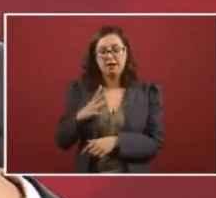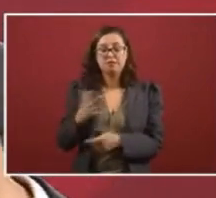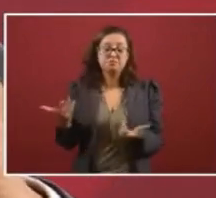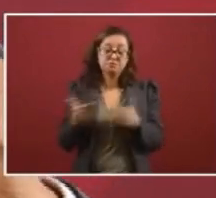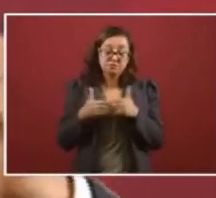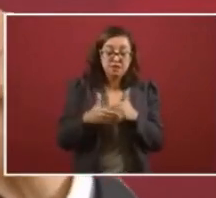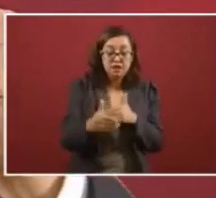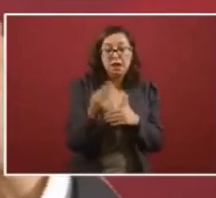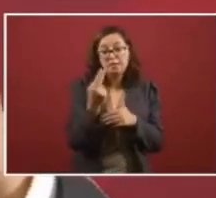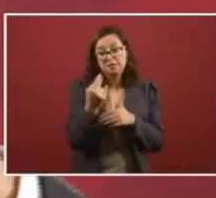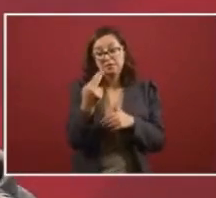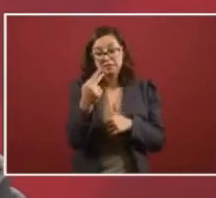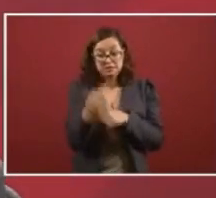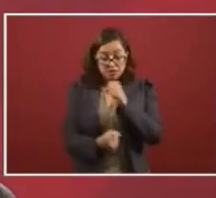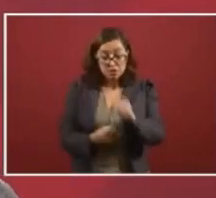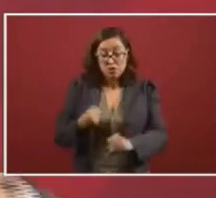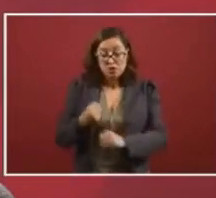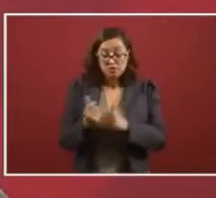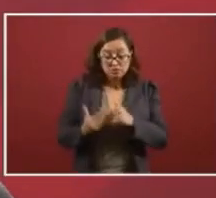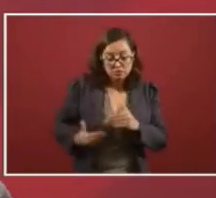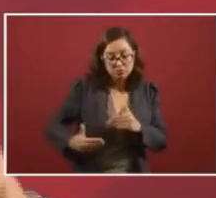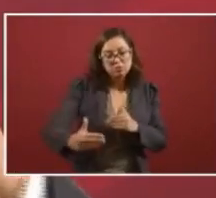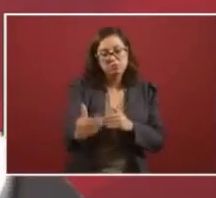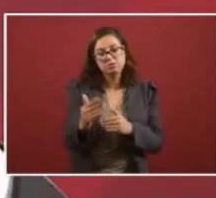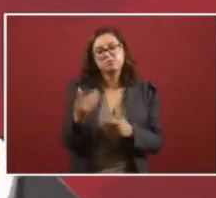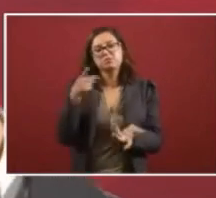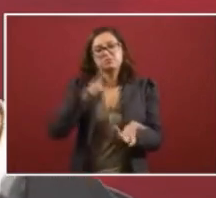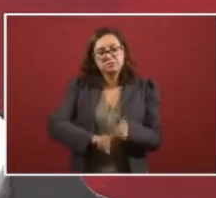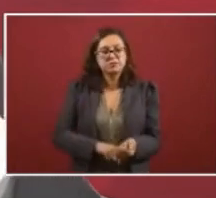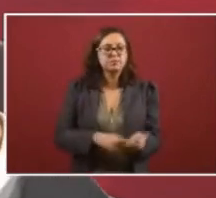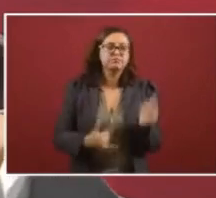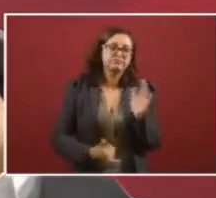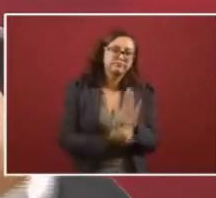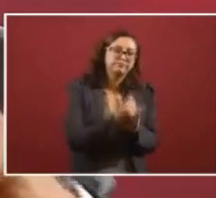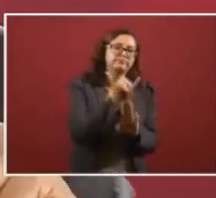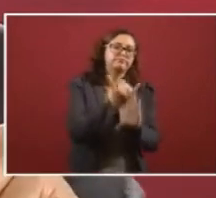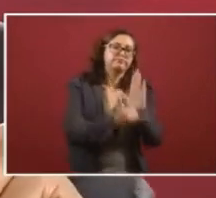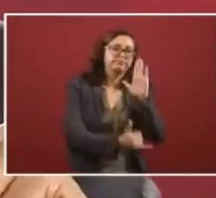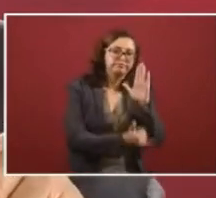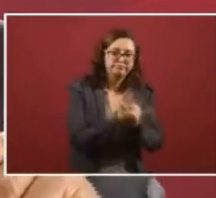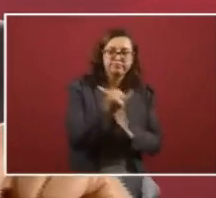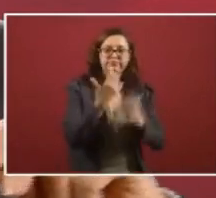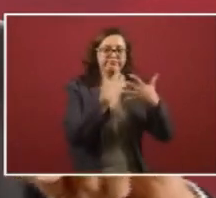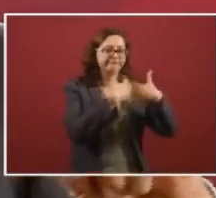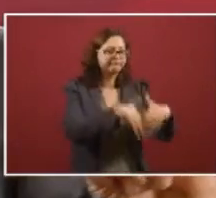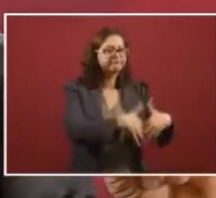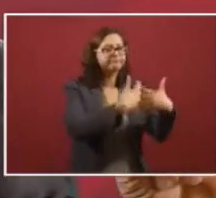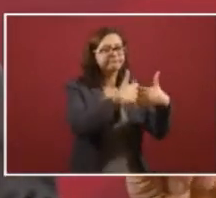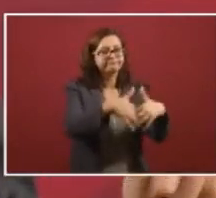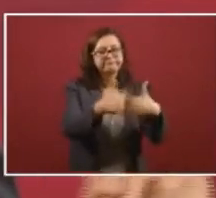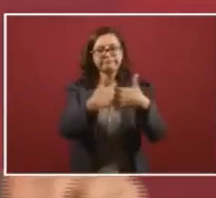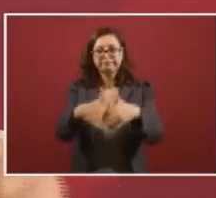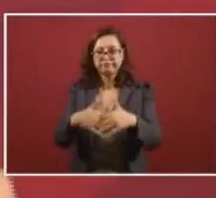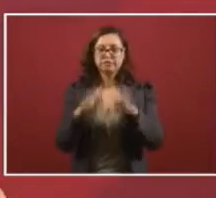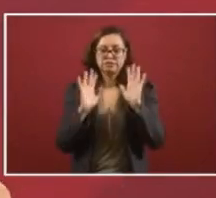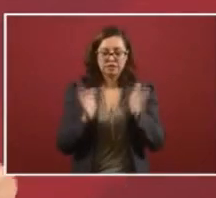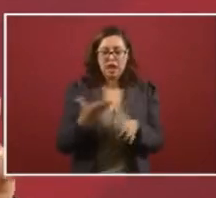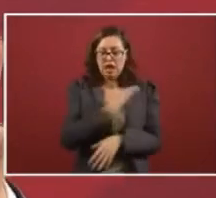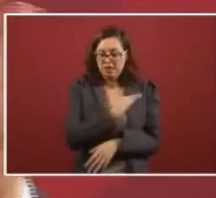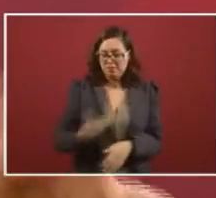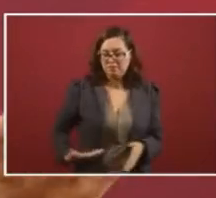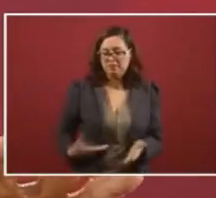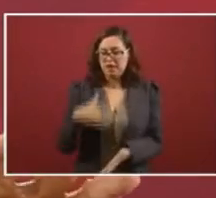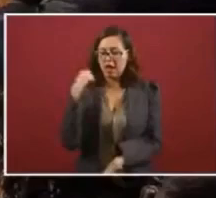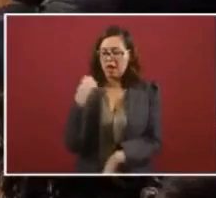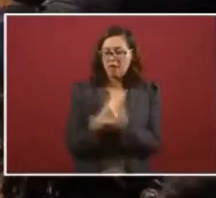centralized. So in about 25 years, that'll give us time to be able to construct